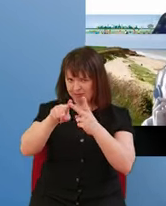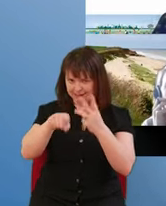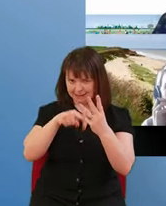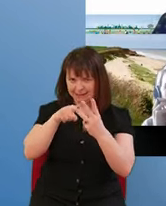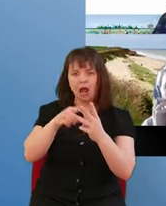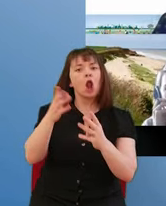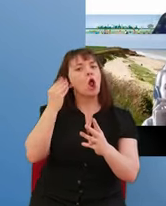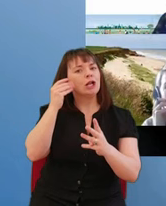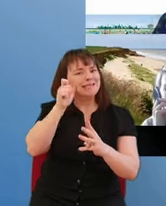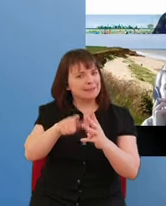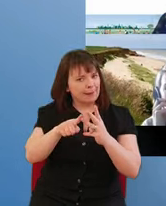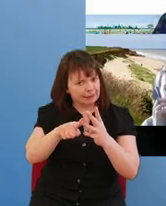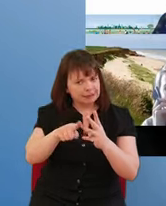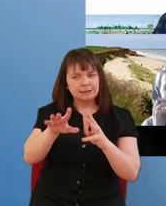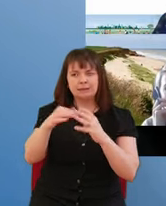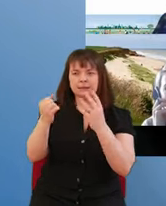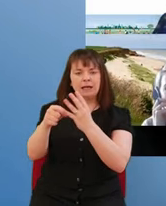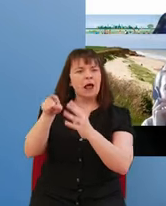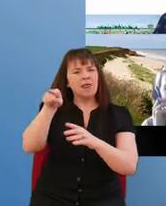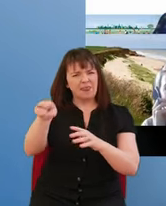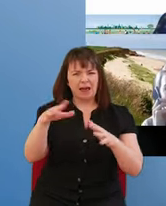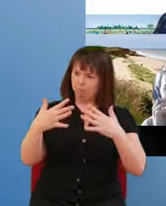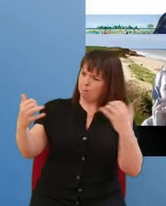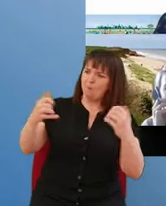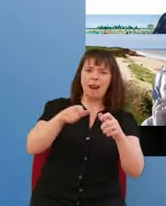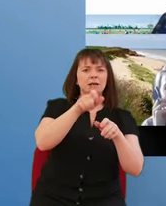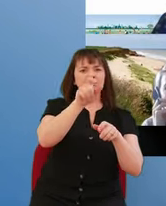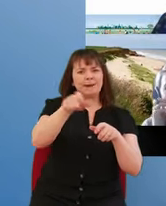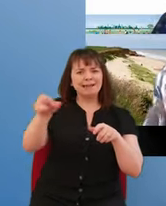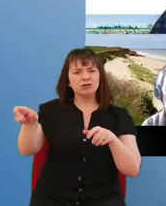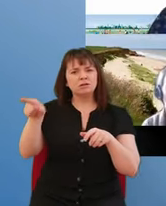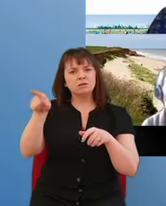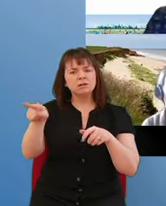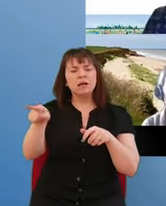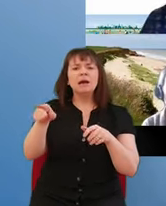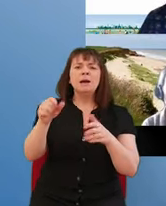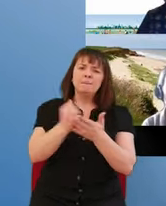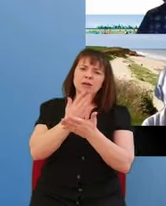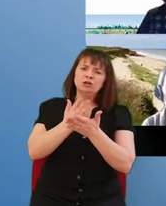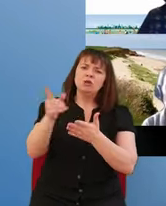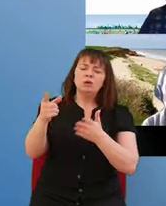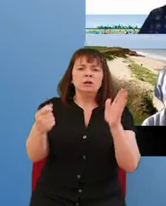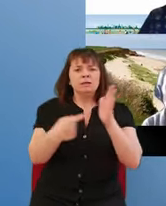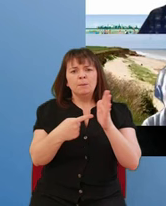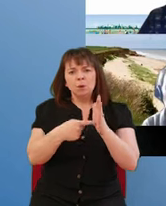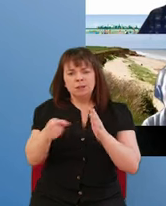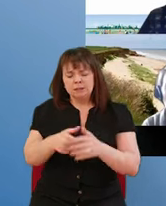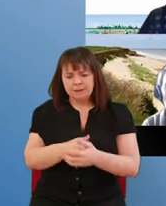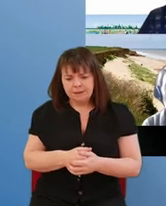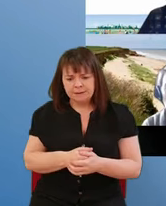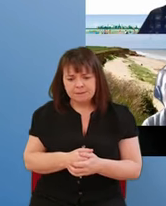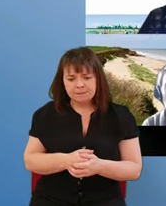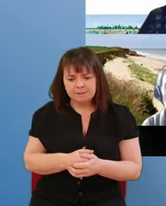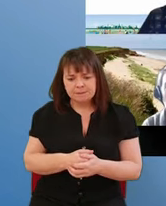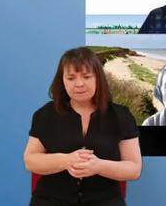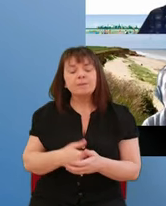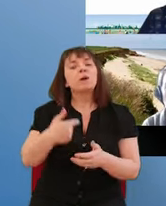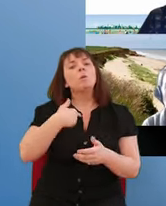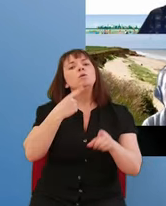that the Vaccination Booster Hub did as well. So repurposing that and remodeling it to fit our patients. So this is definitely a really exciting